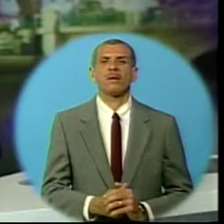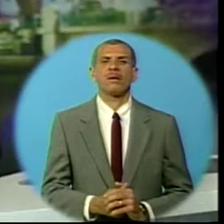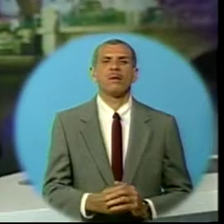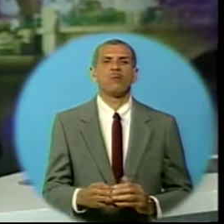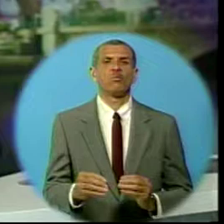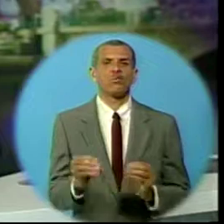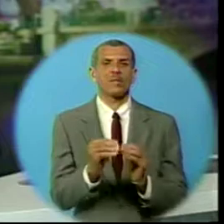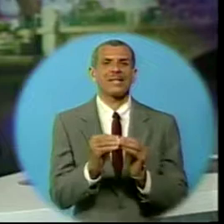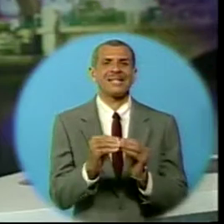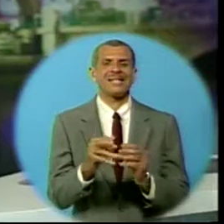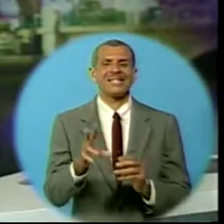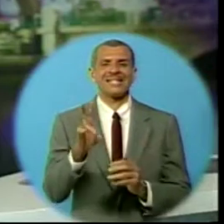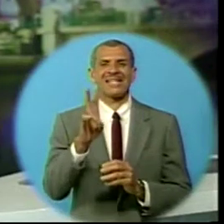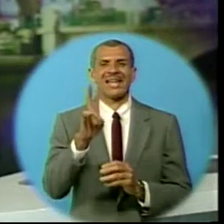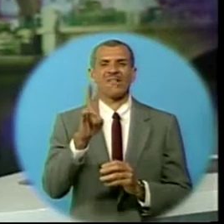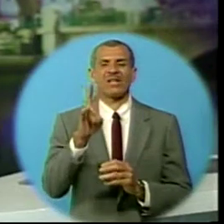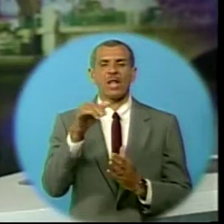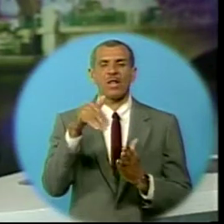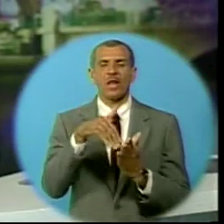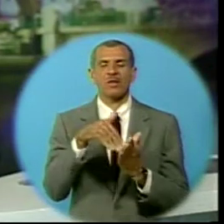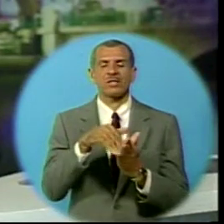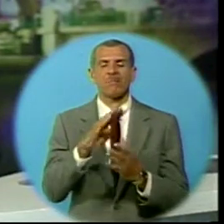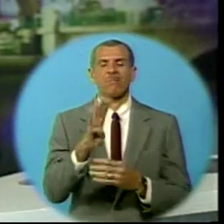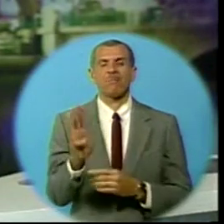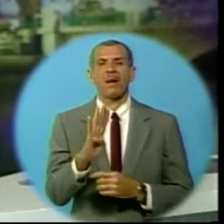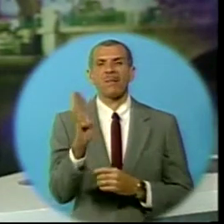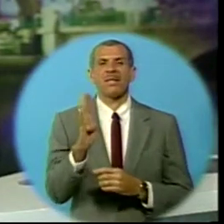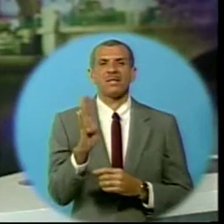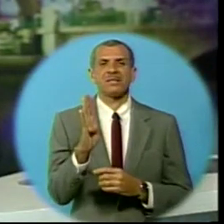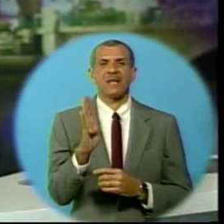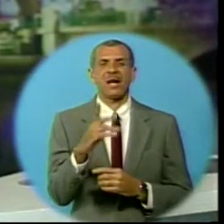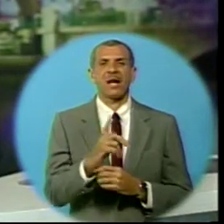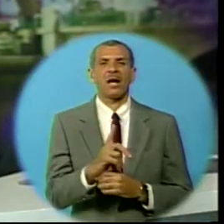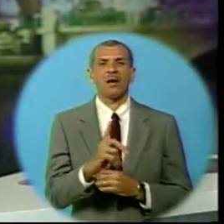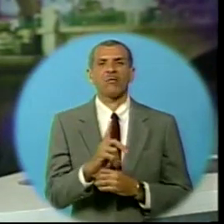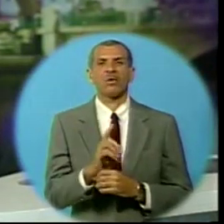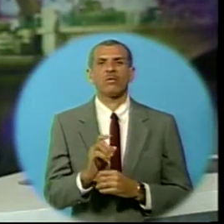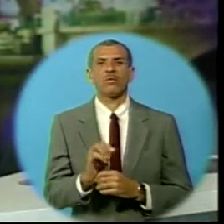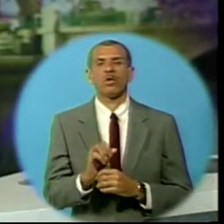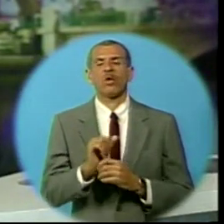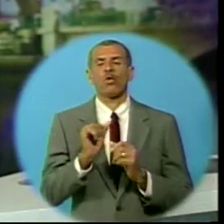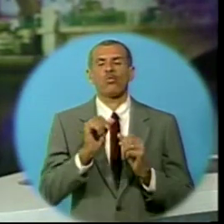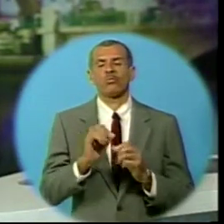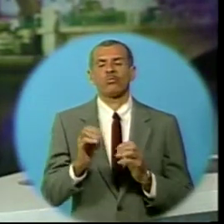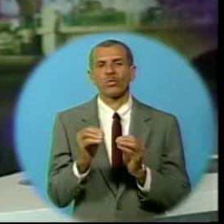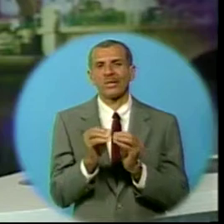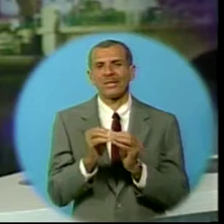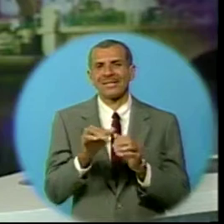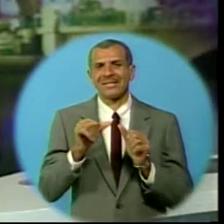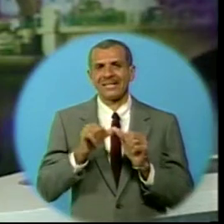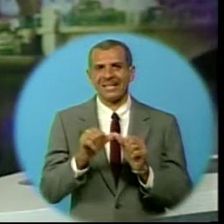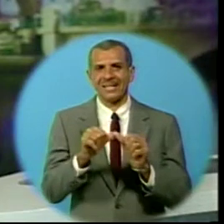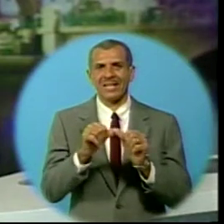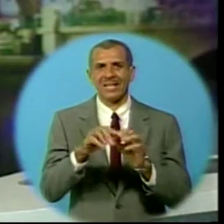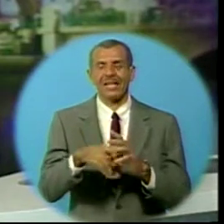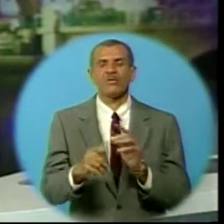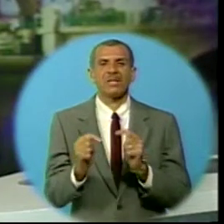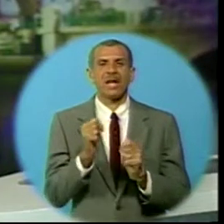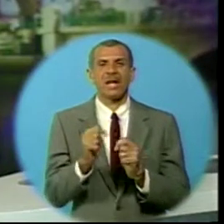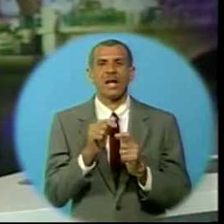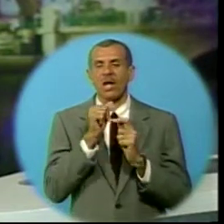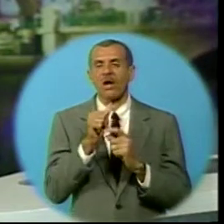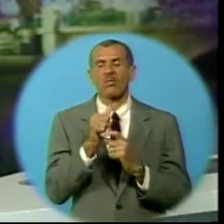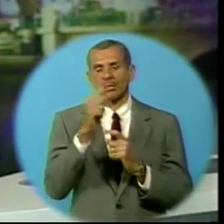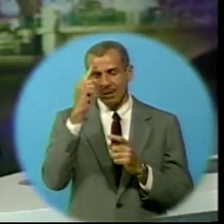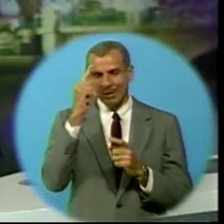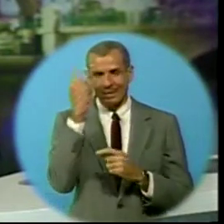More than 7,000 Barbadians have reportedly overstayed their visit in Trinidad and Tobago and are now classed as illegal immigrants.